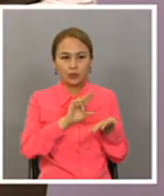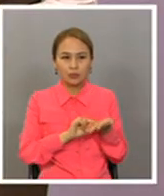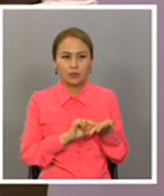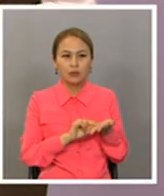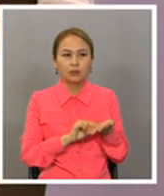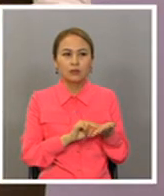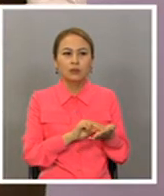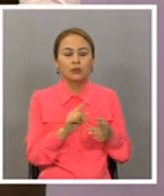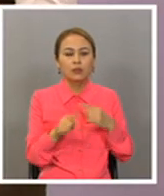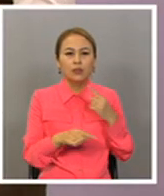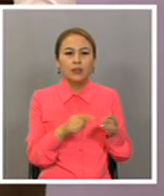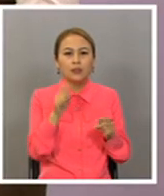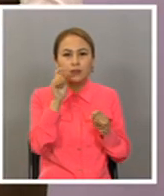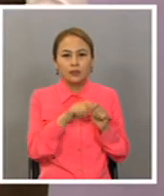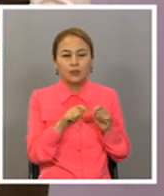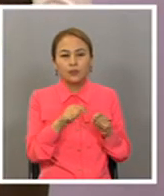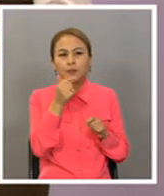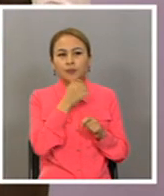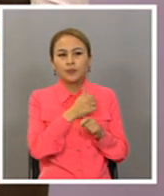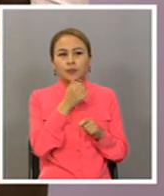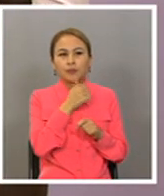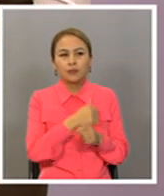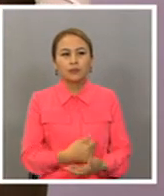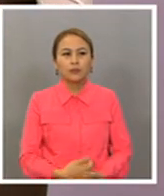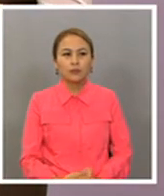Endi tekserip körek.